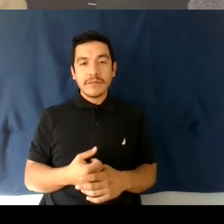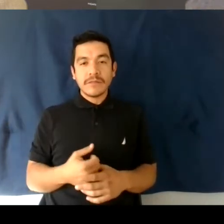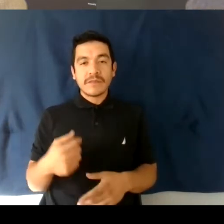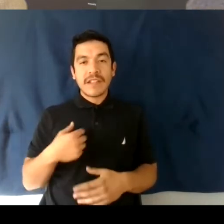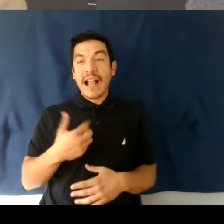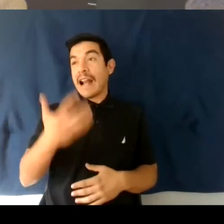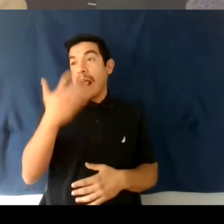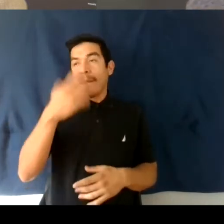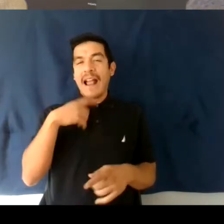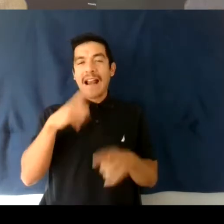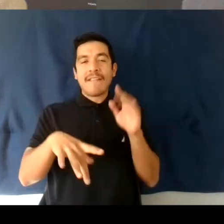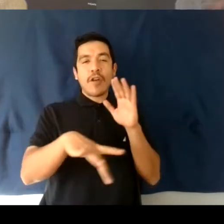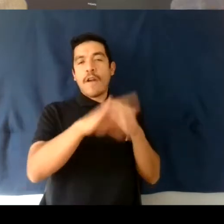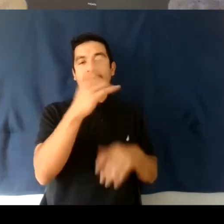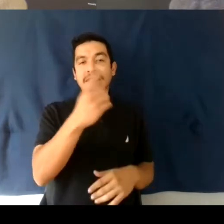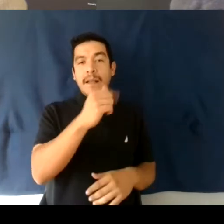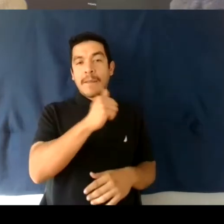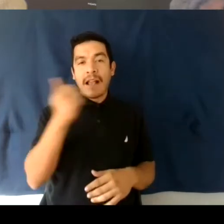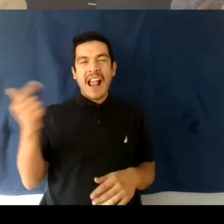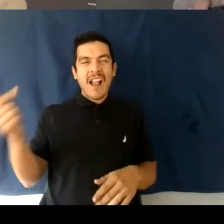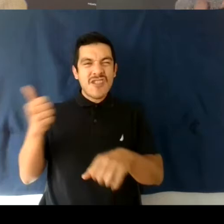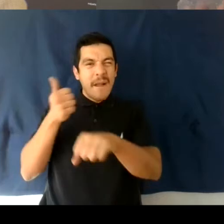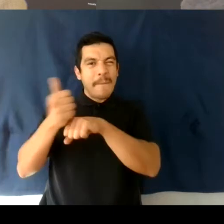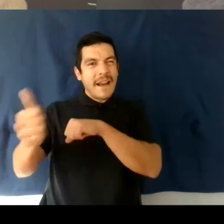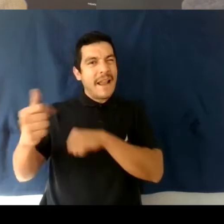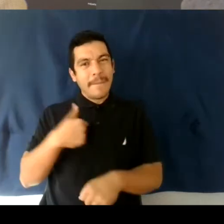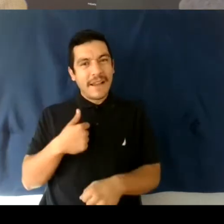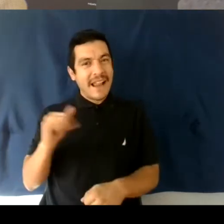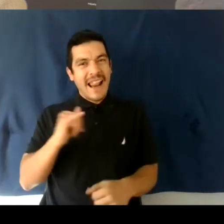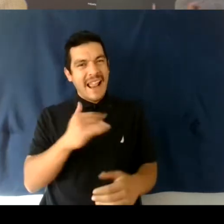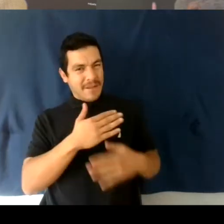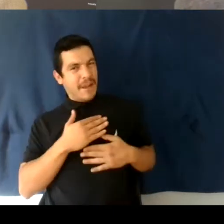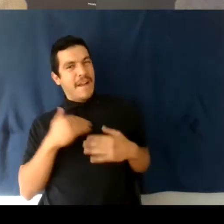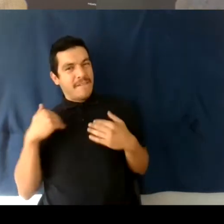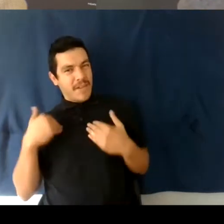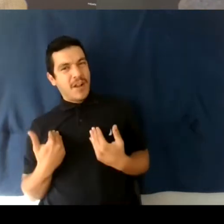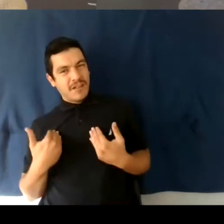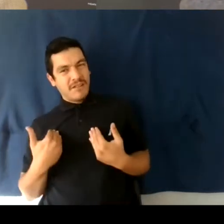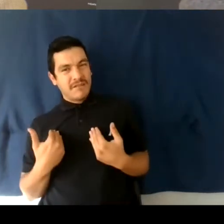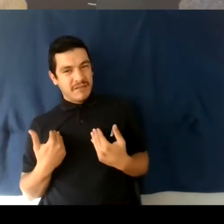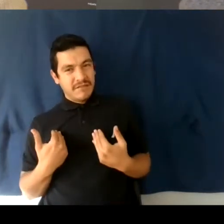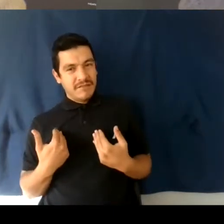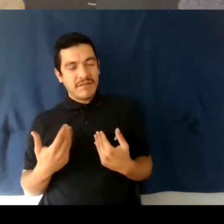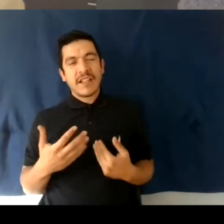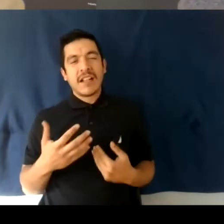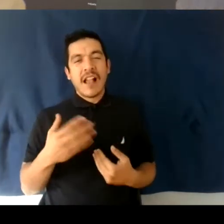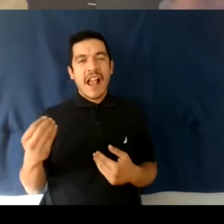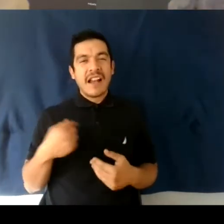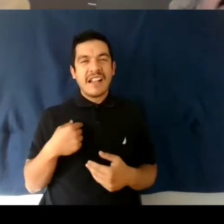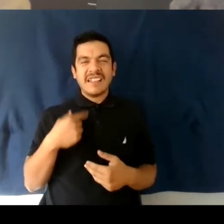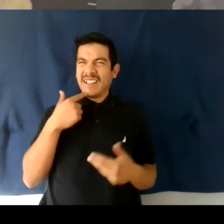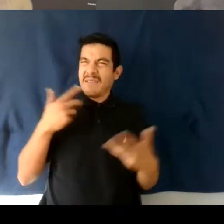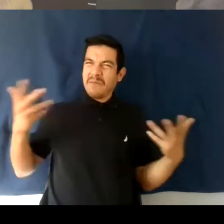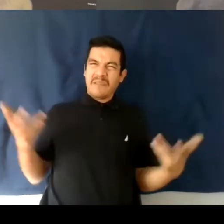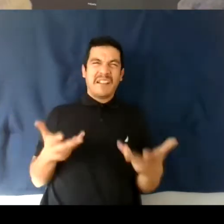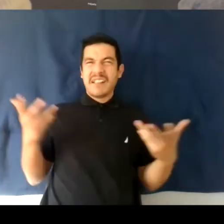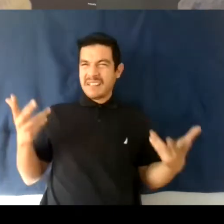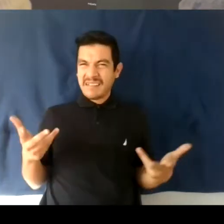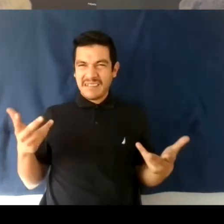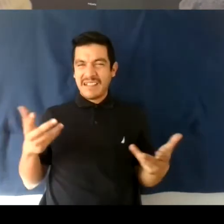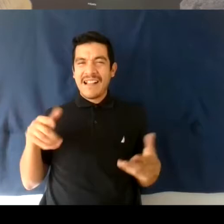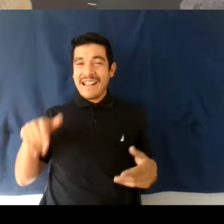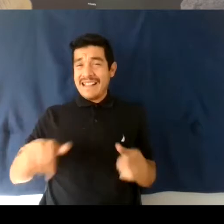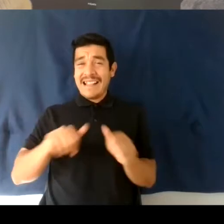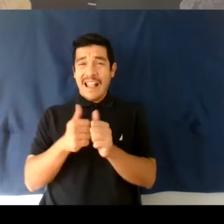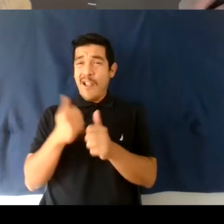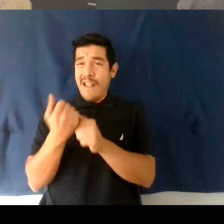to go find somebody else. And she blamed, like, made it like, and I was like, what is Oh this? my And I was God. like, Yeah. is this how